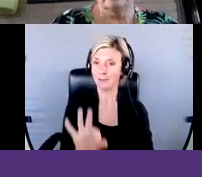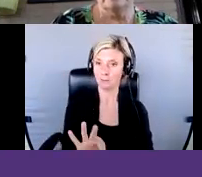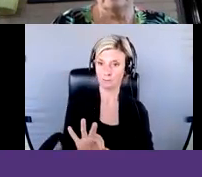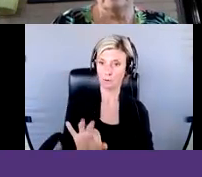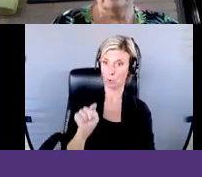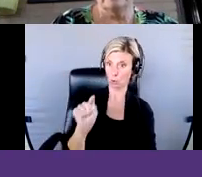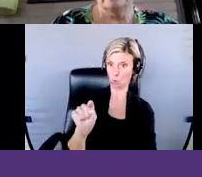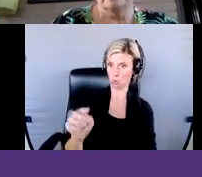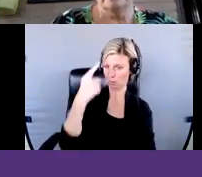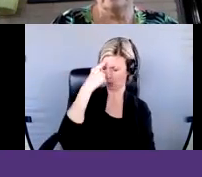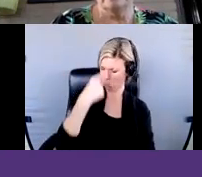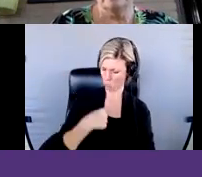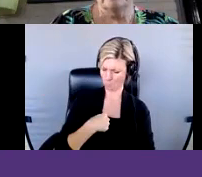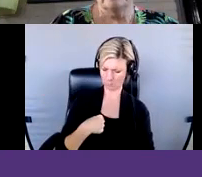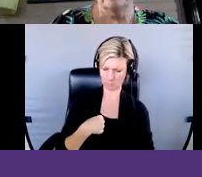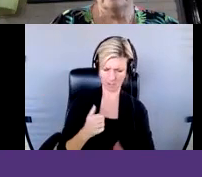approach that